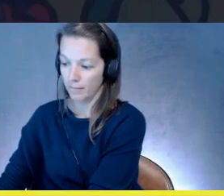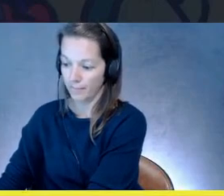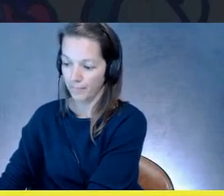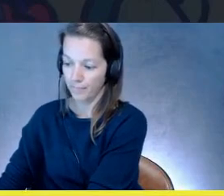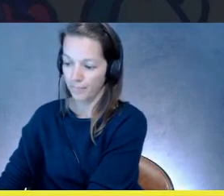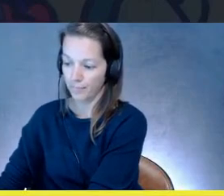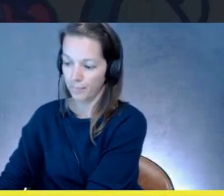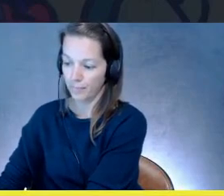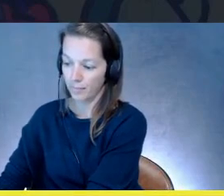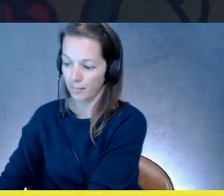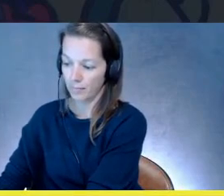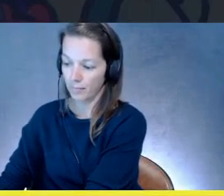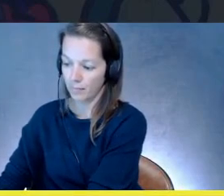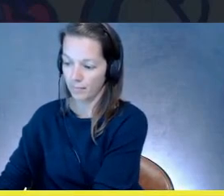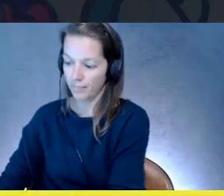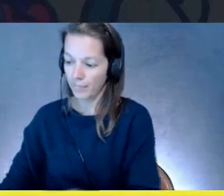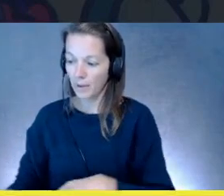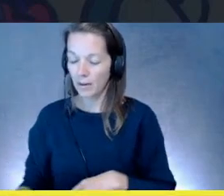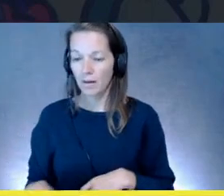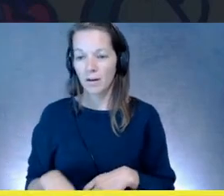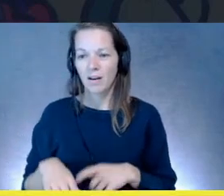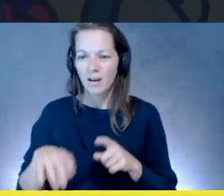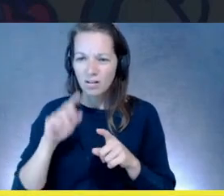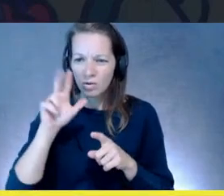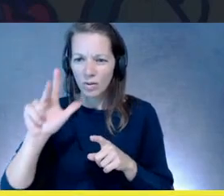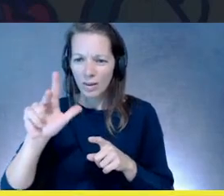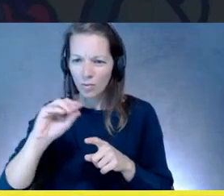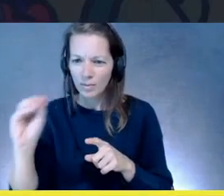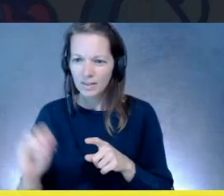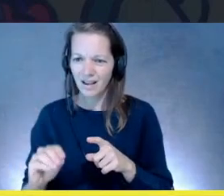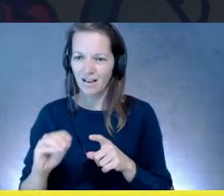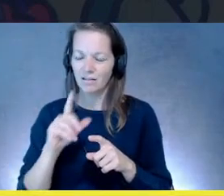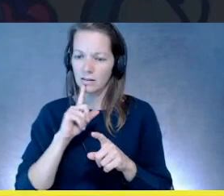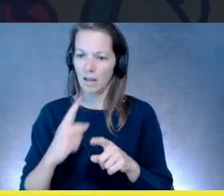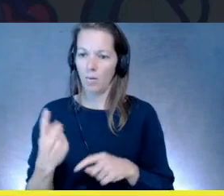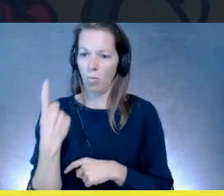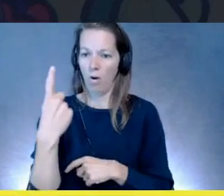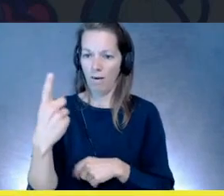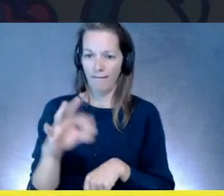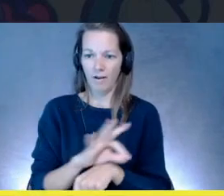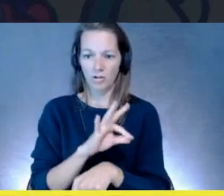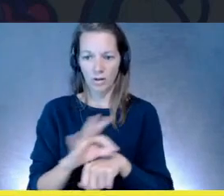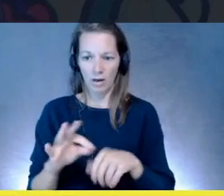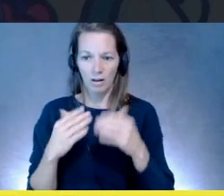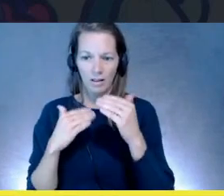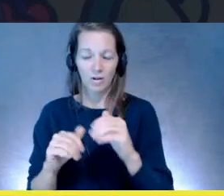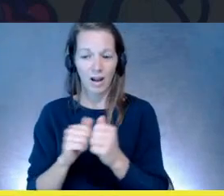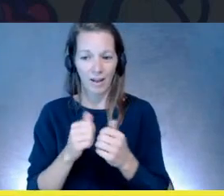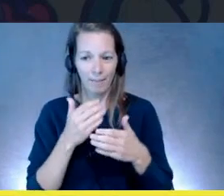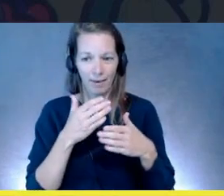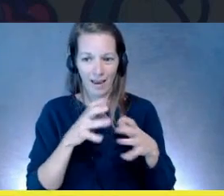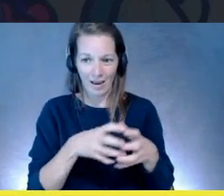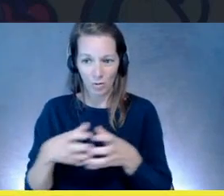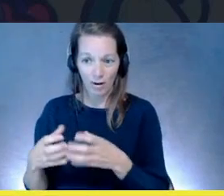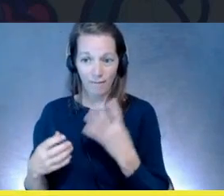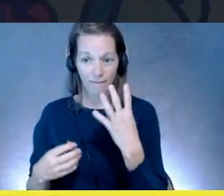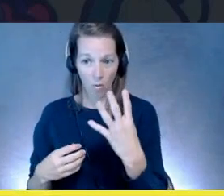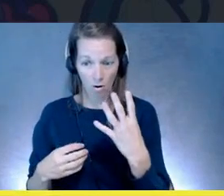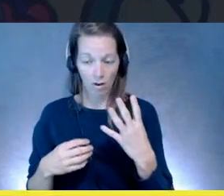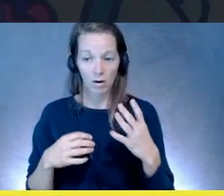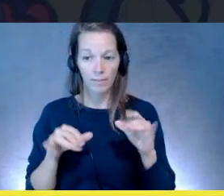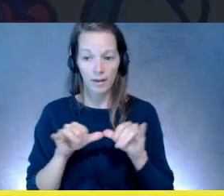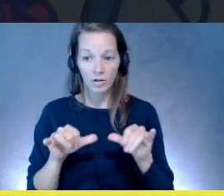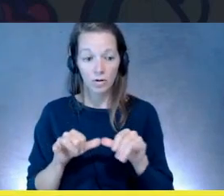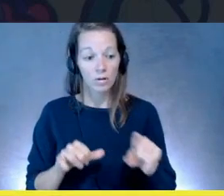transgender adults reported at least one functional limitation. And here I'm aggregating 4 measures. So whether a respondent reports